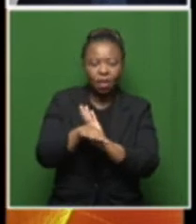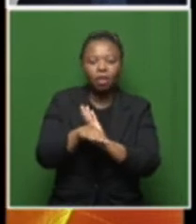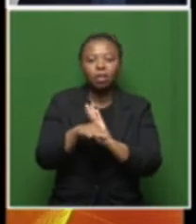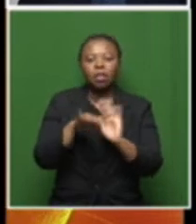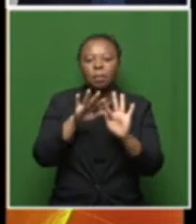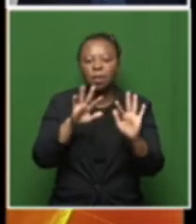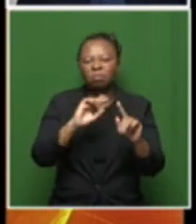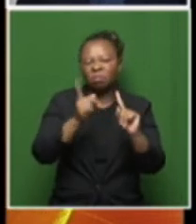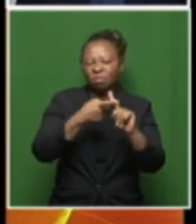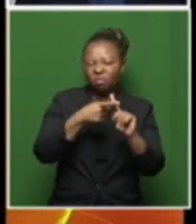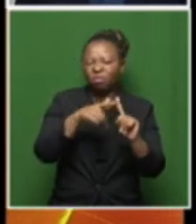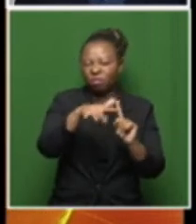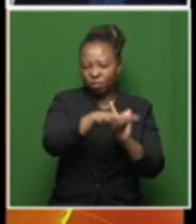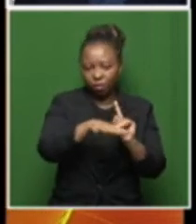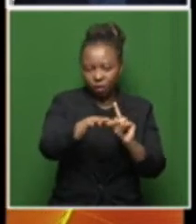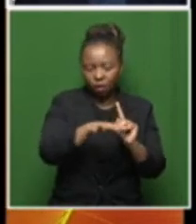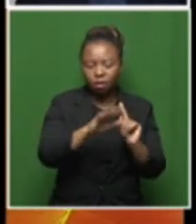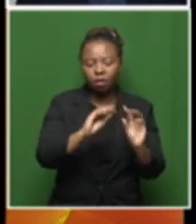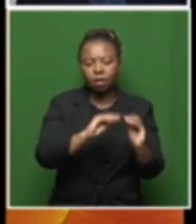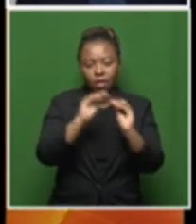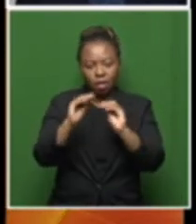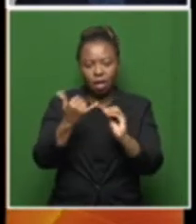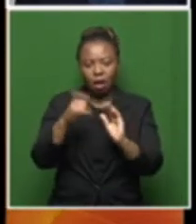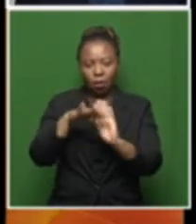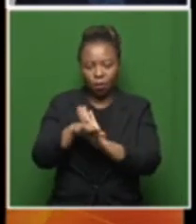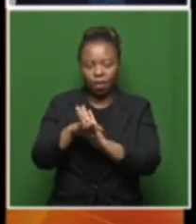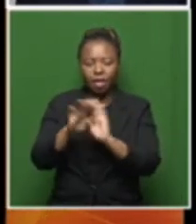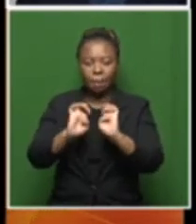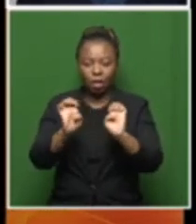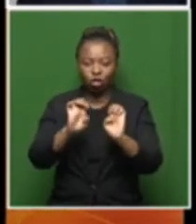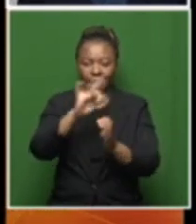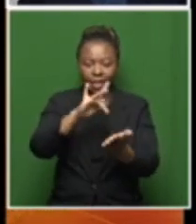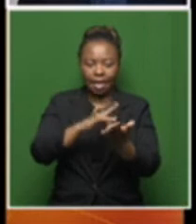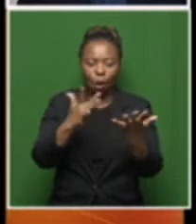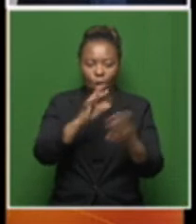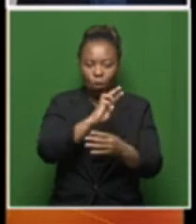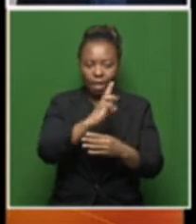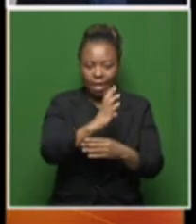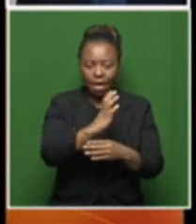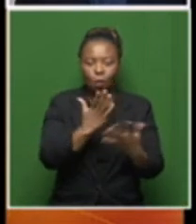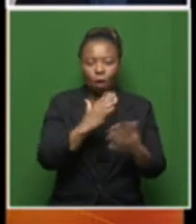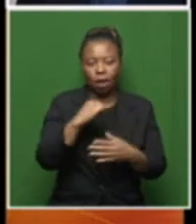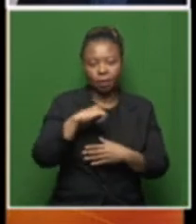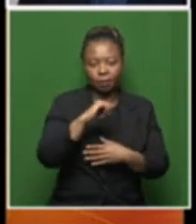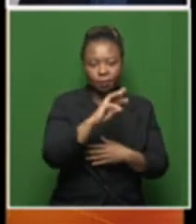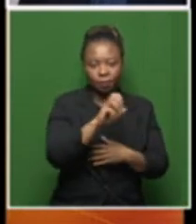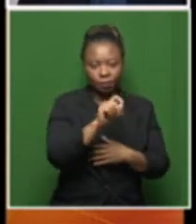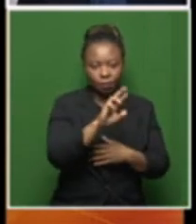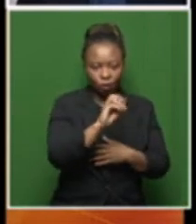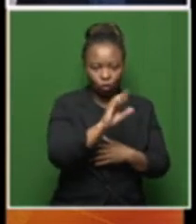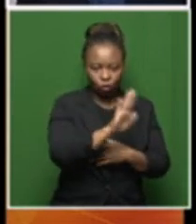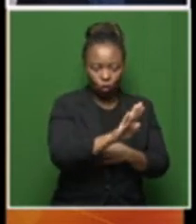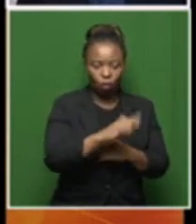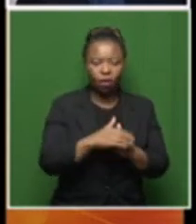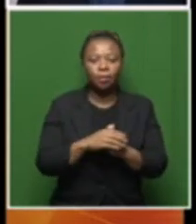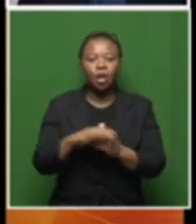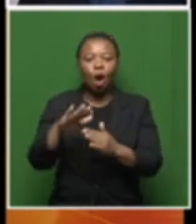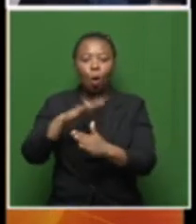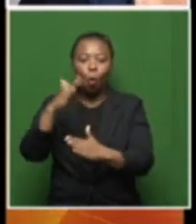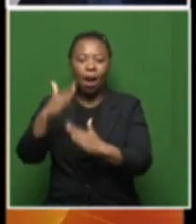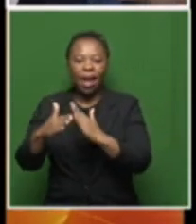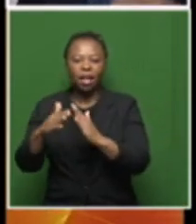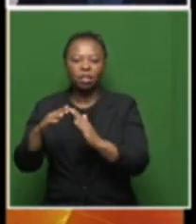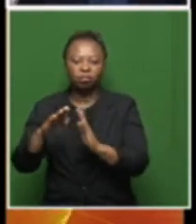hospitals. This is measured at 17 emergency centers in the Western Cape, mainly in the metro. And we've also had the weekend trauma,